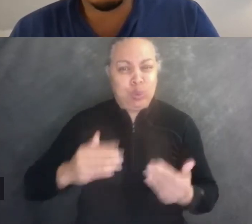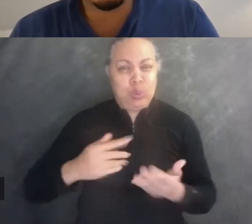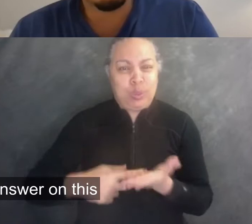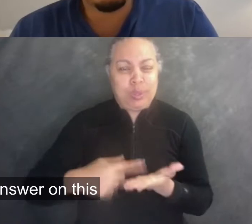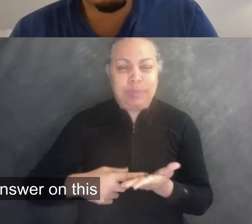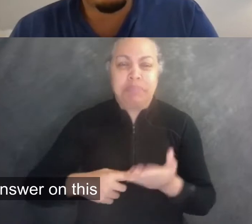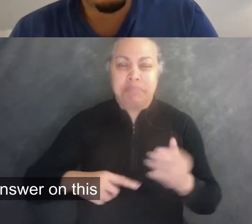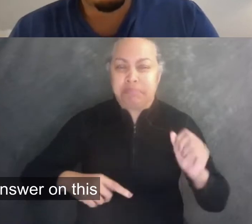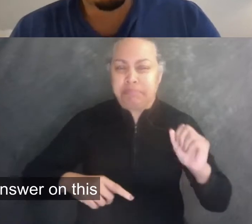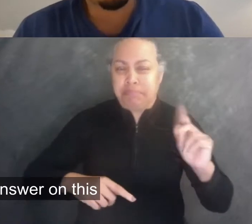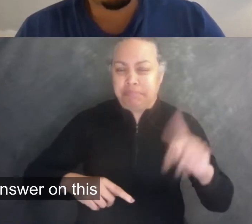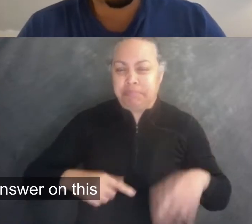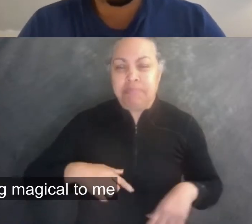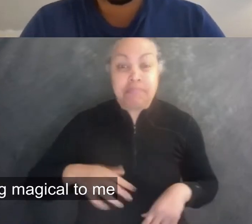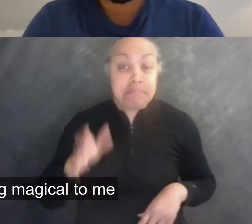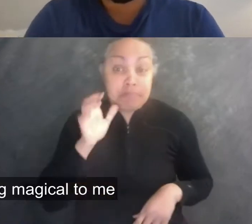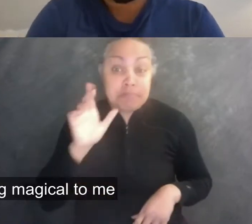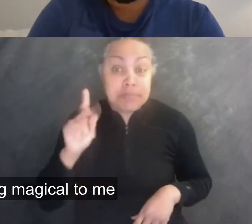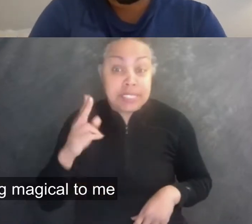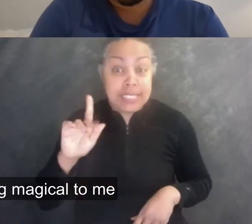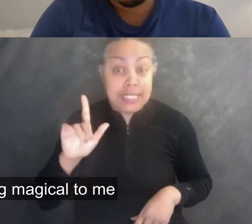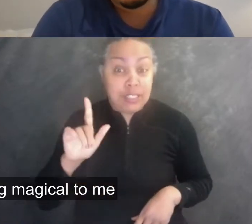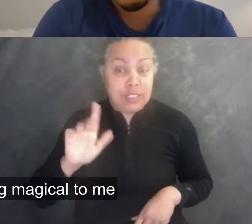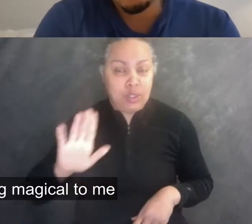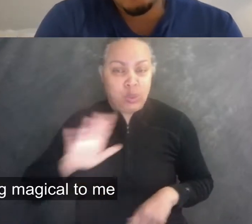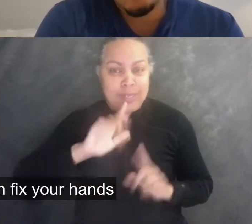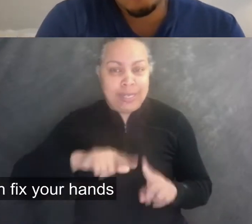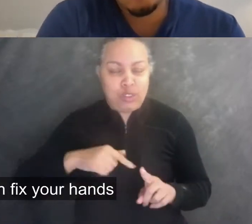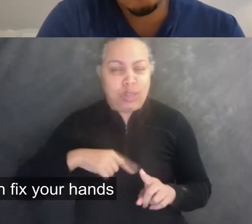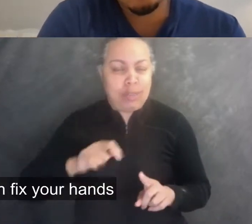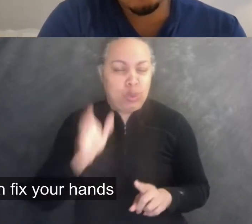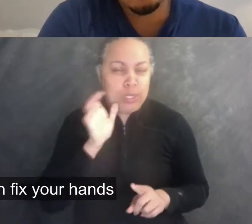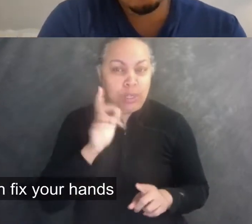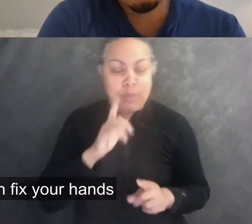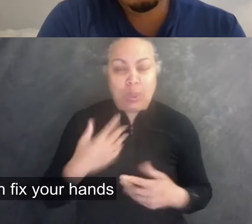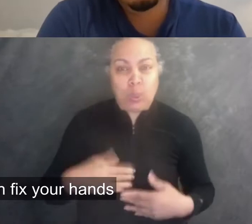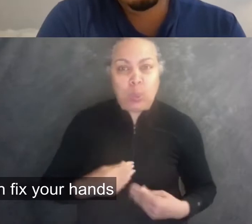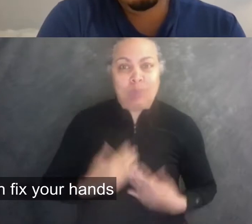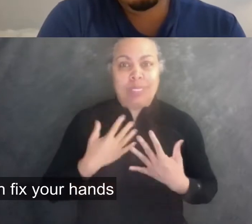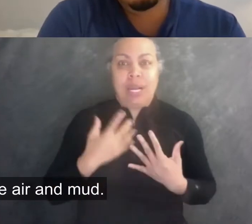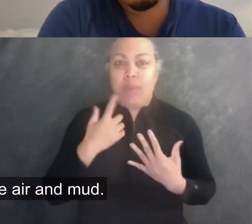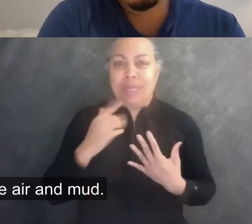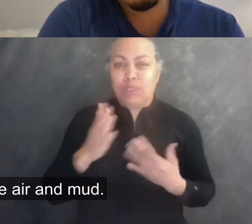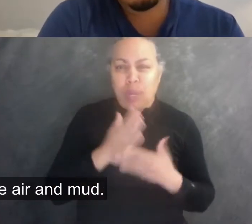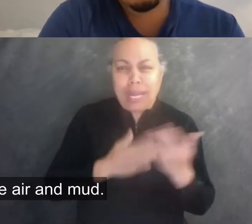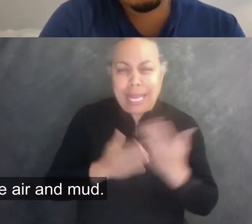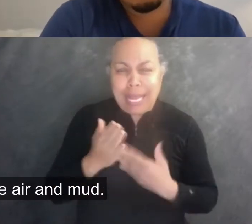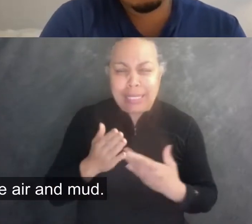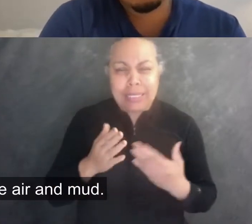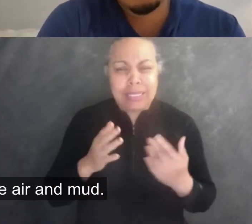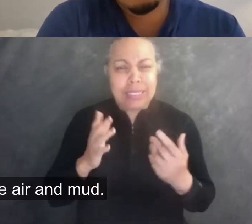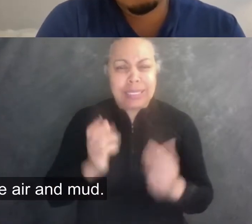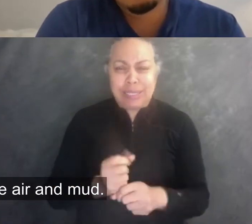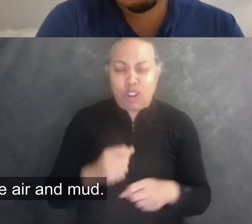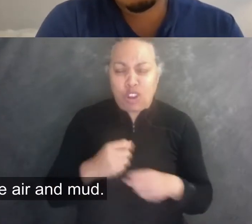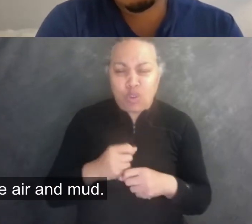Okay, I need to hear Kahlil's answer on this, because there's something magical to me about the fact that you can fix your hands to create